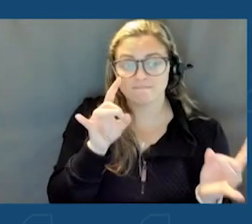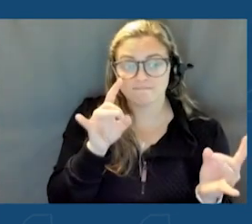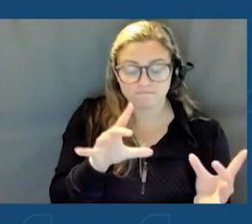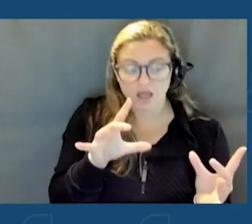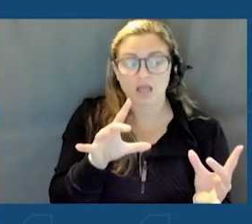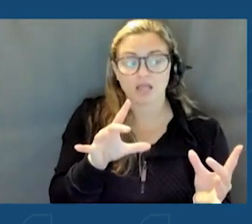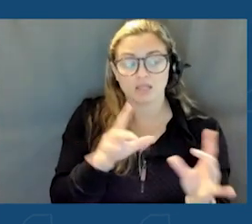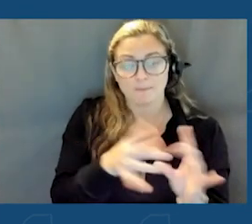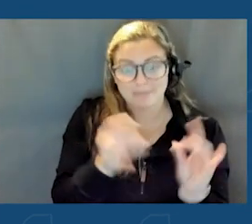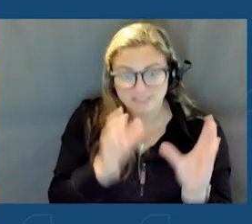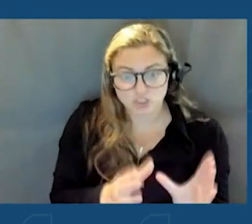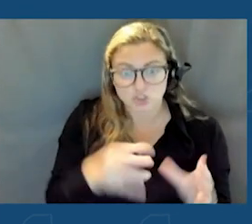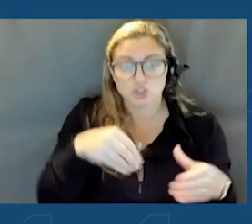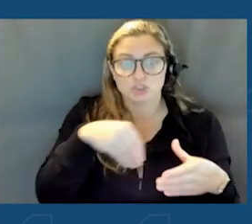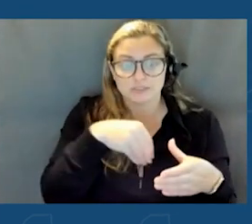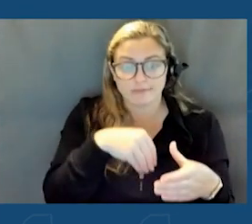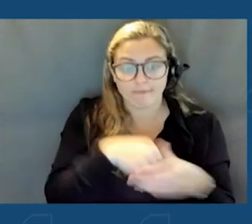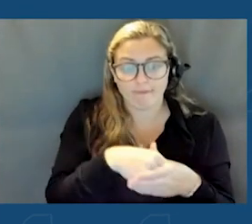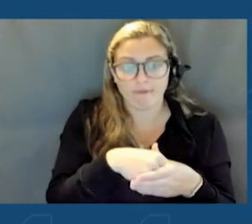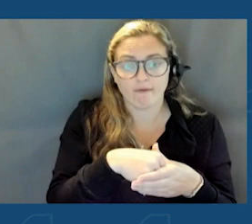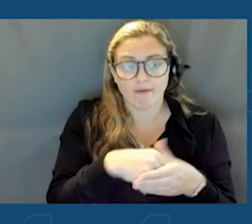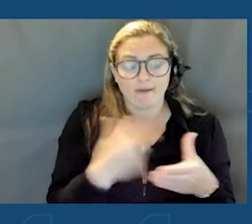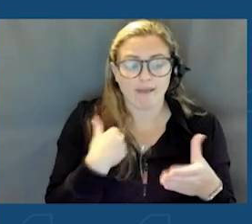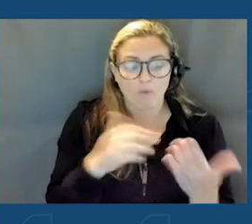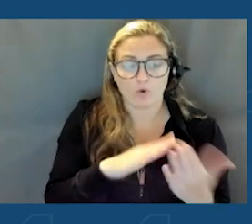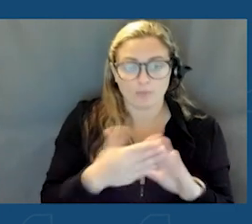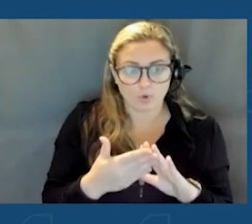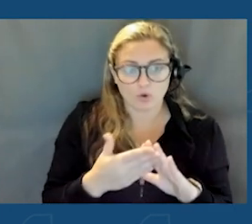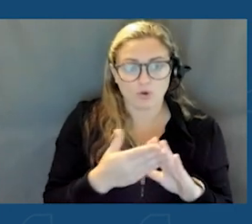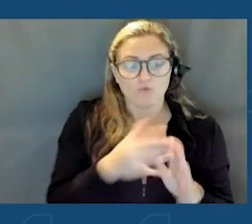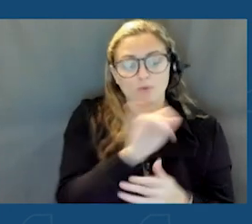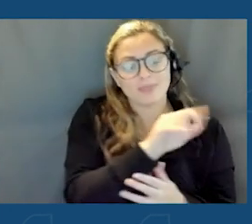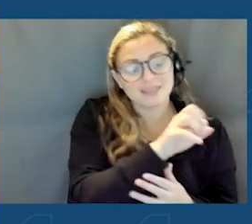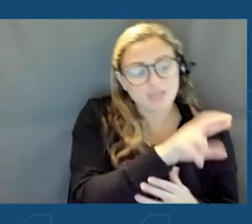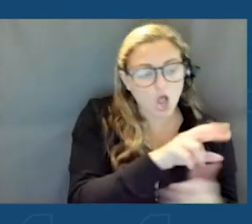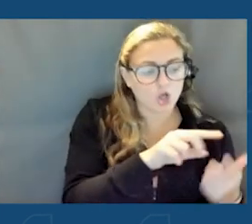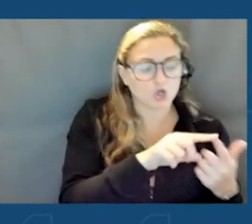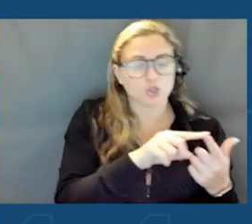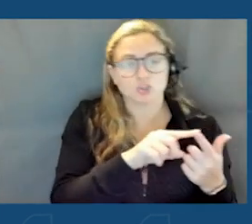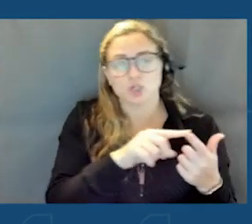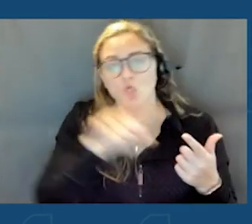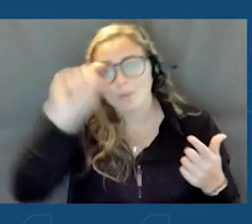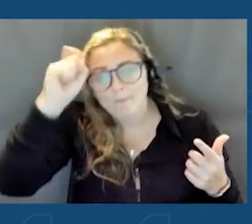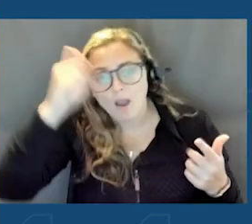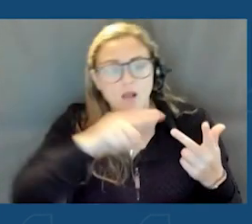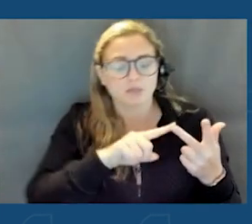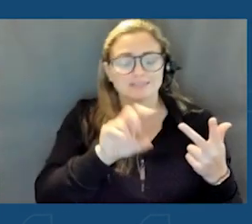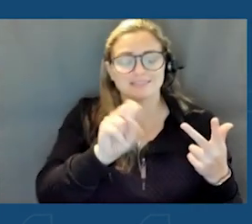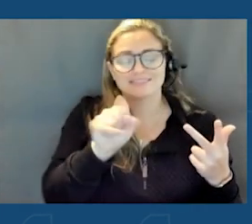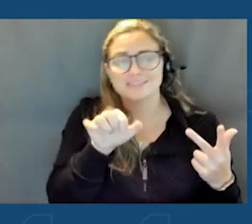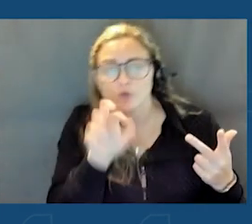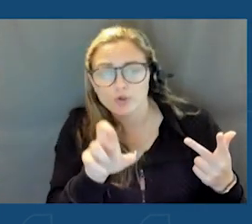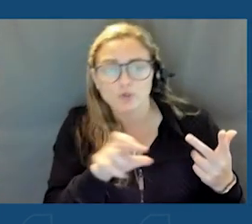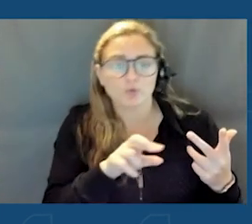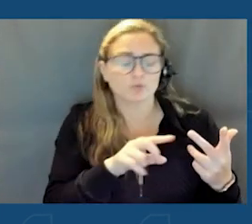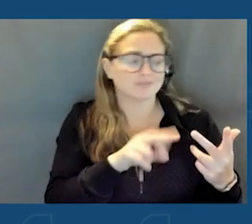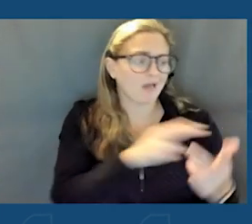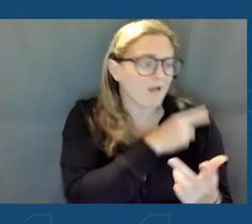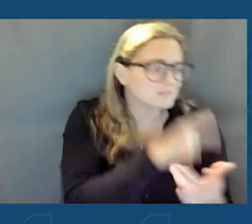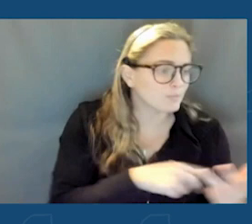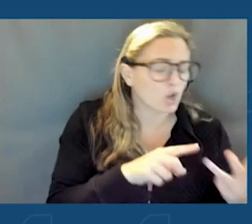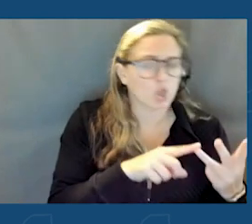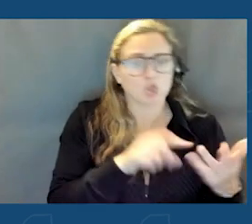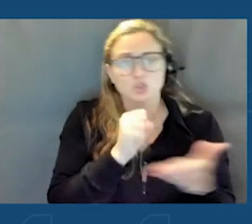messengers in our community, because we need more, from Yonkers to the Bronx to Syracuse. And hospitals and social workers, they are the